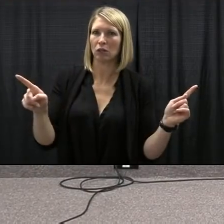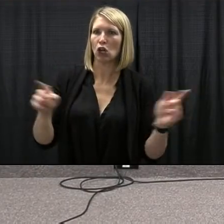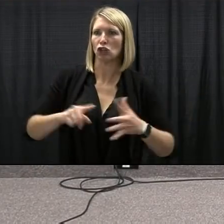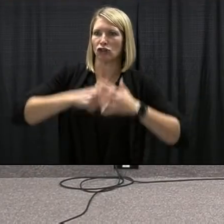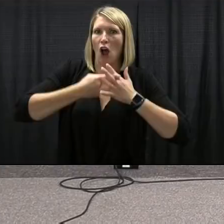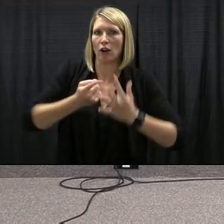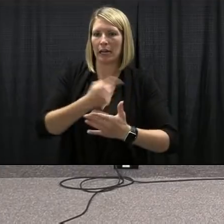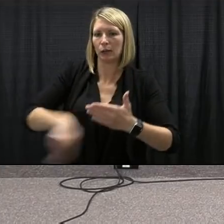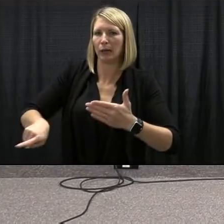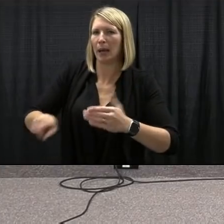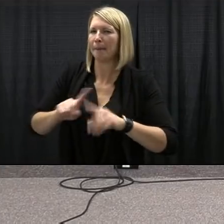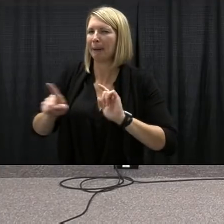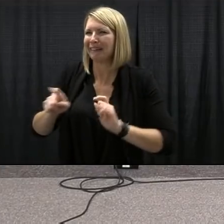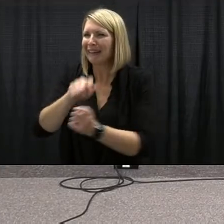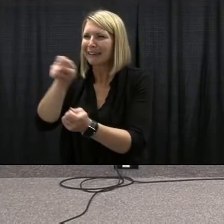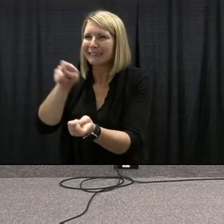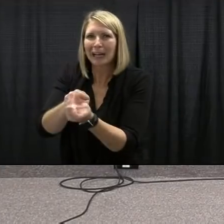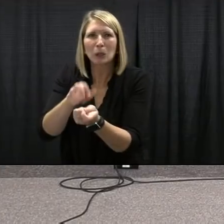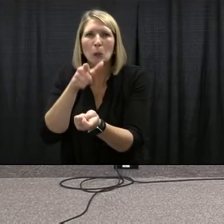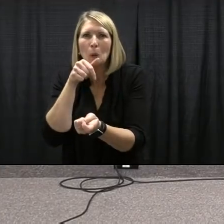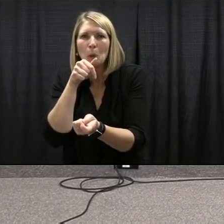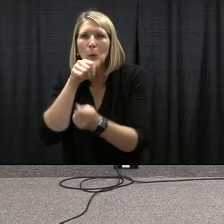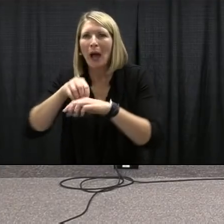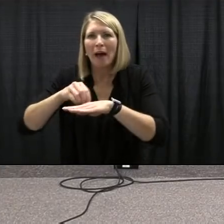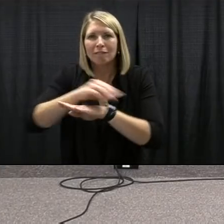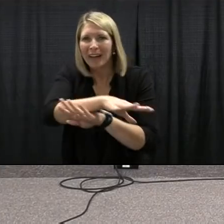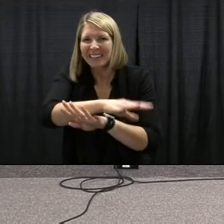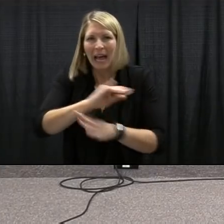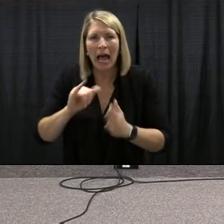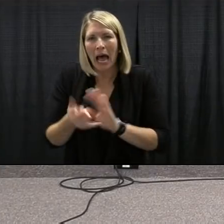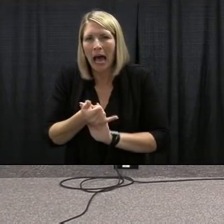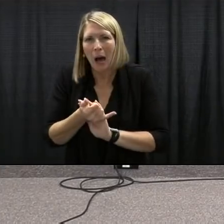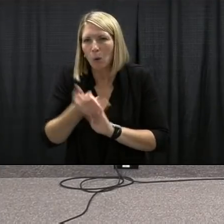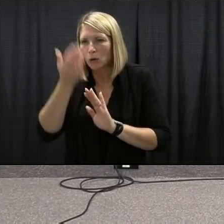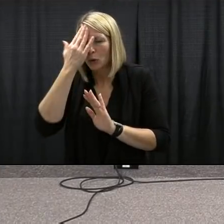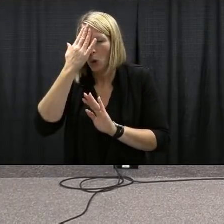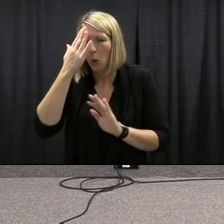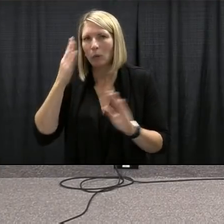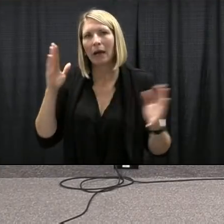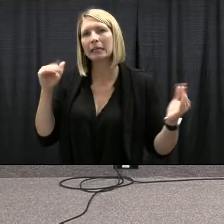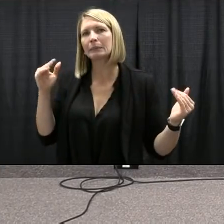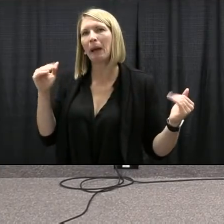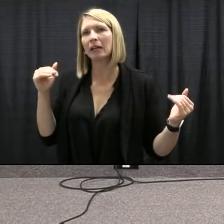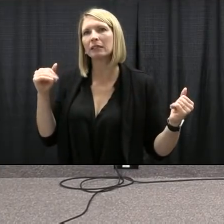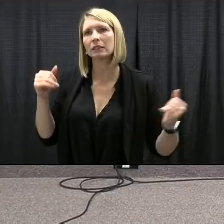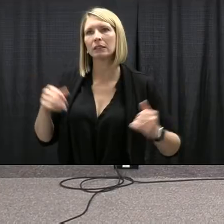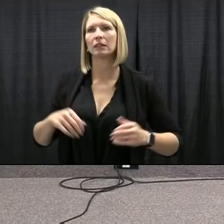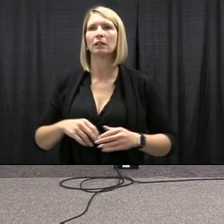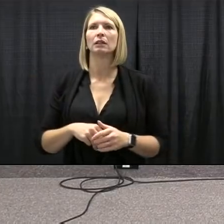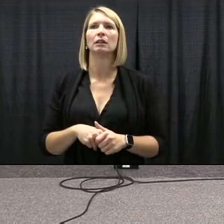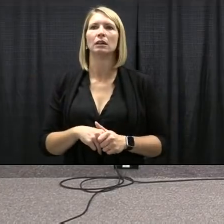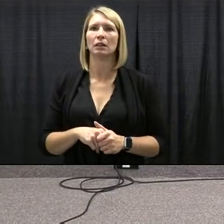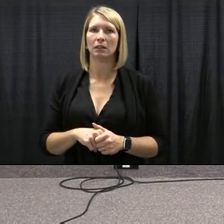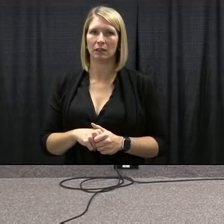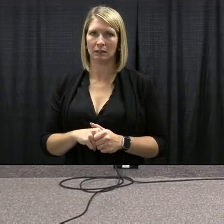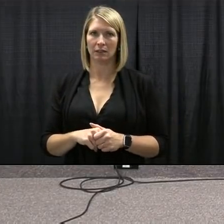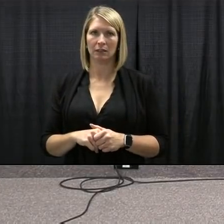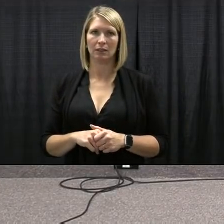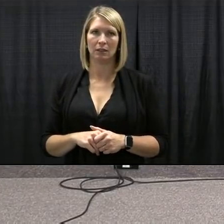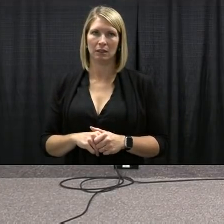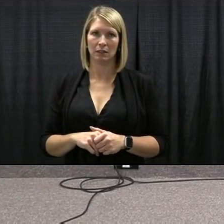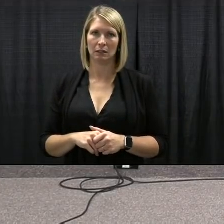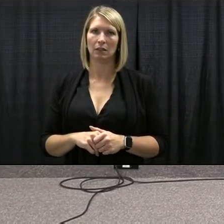going to apply. How can businesses and their employees get ready for this? That's the purpose of the consultations this week, but go ahead,